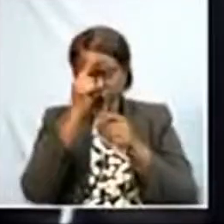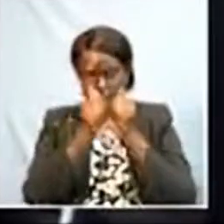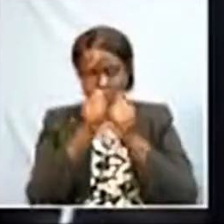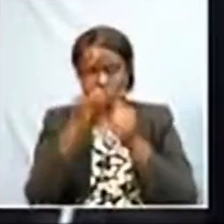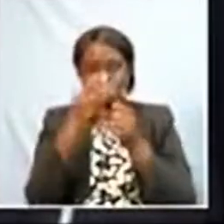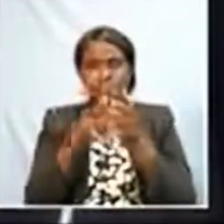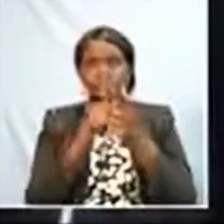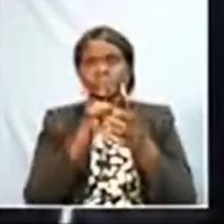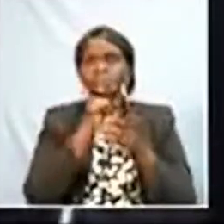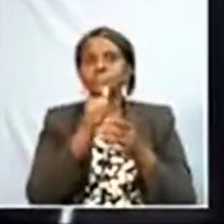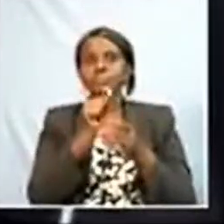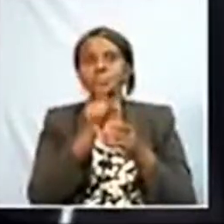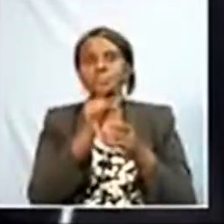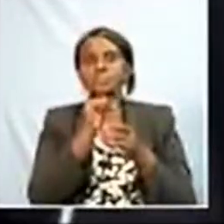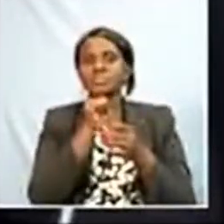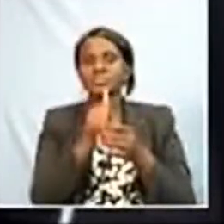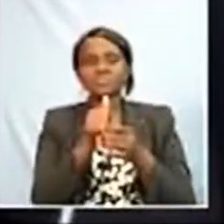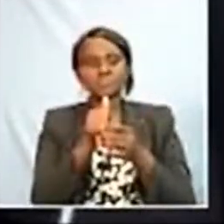not